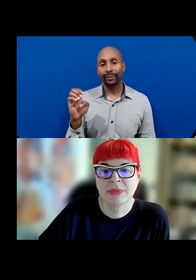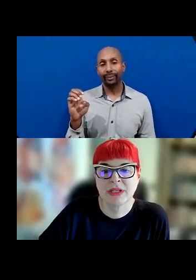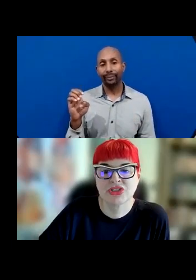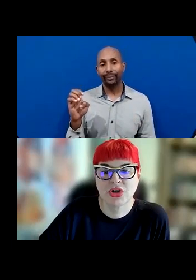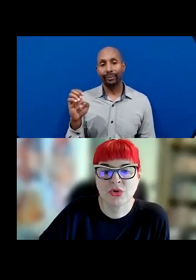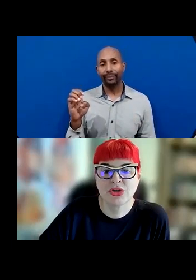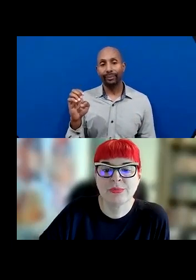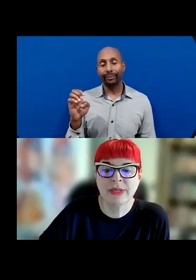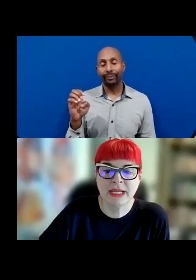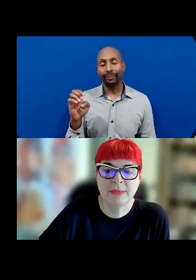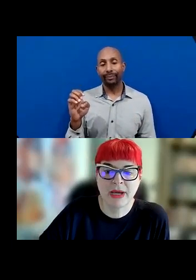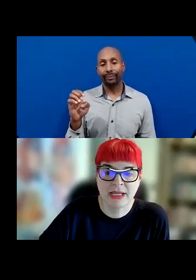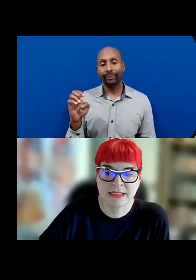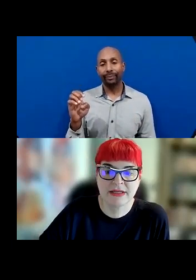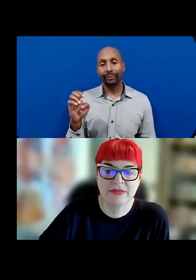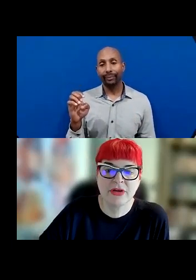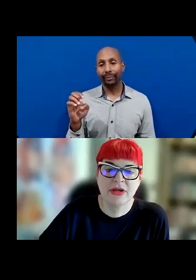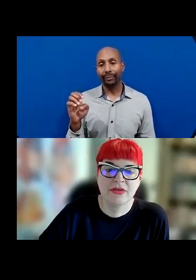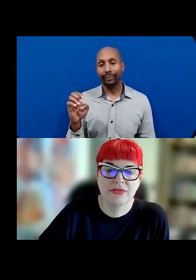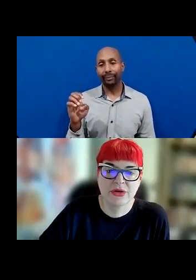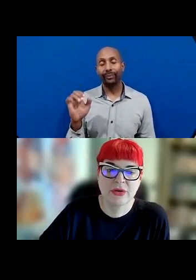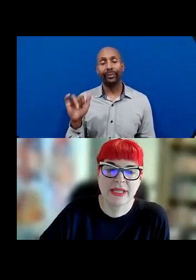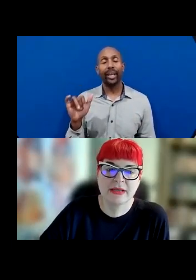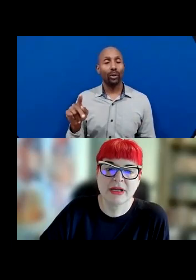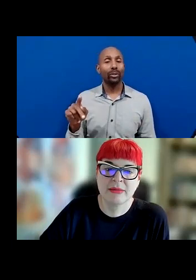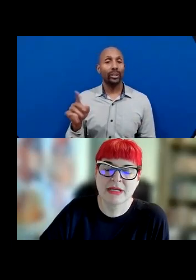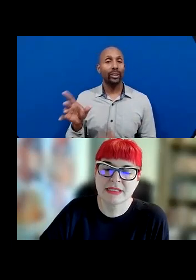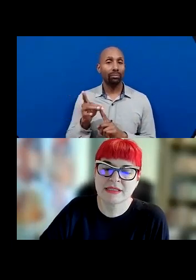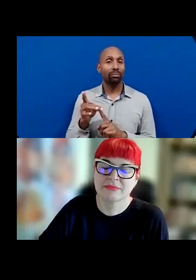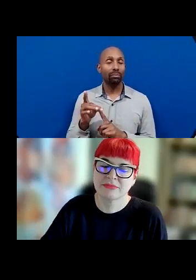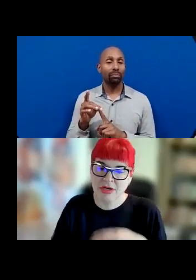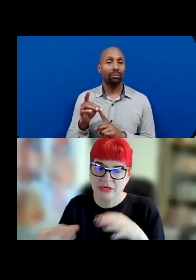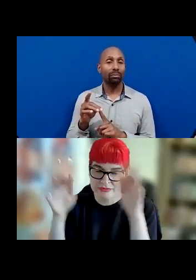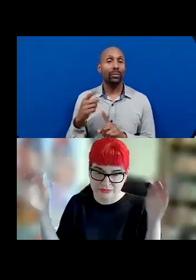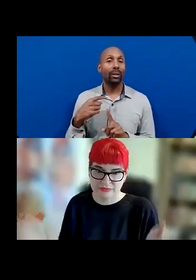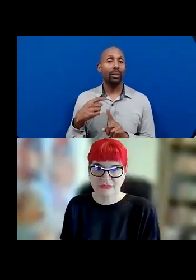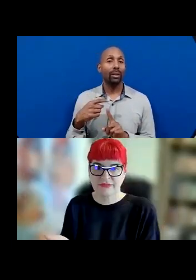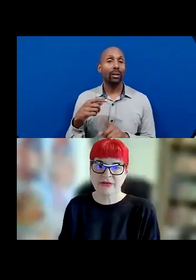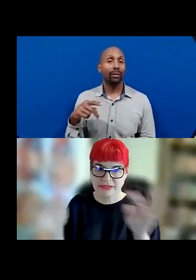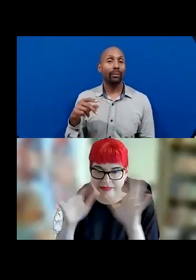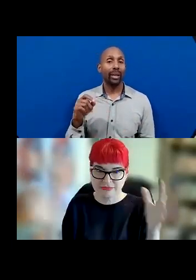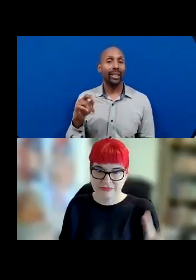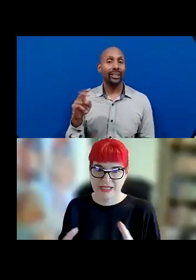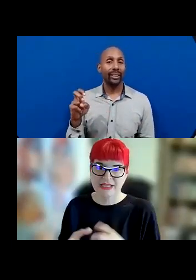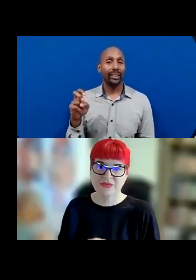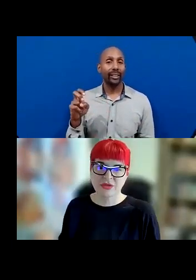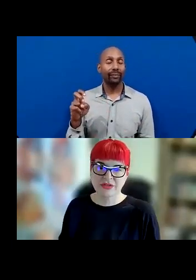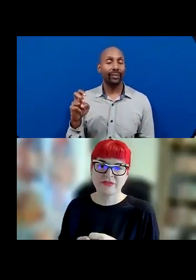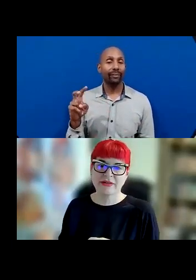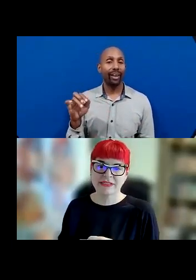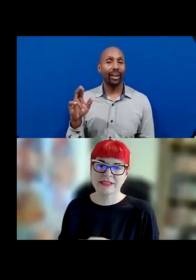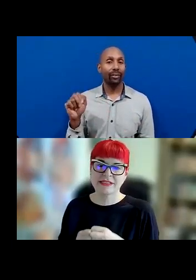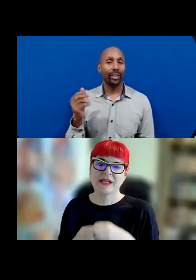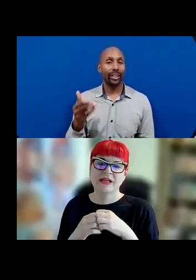has been shown to be positive. So again, monkeypox is part of a virus that has 4